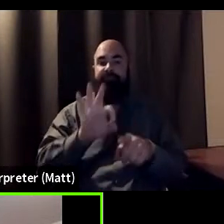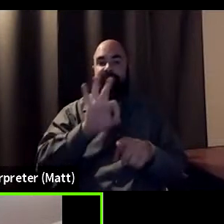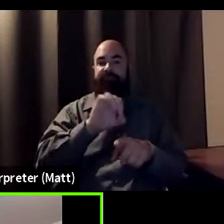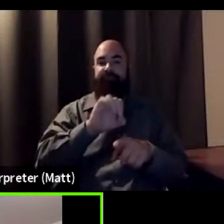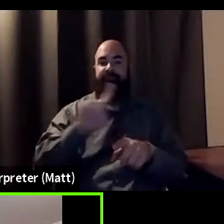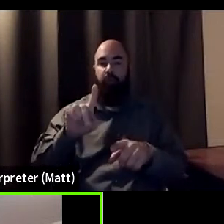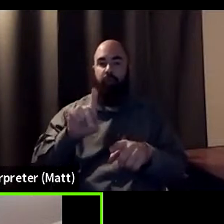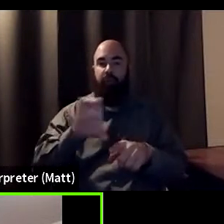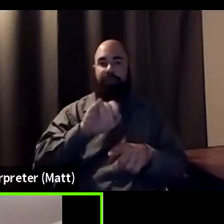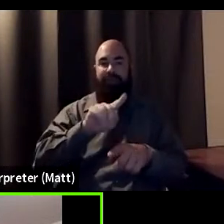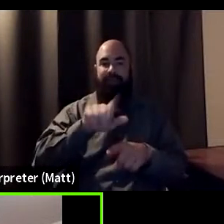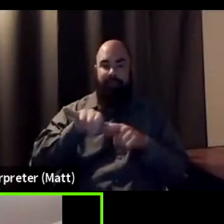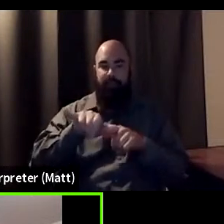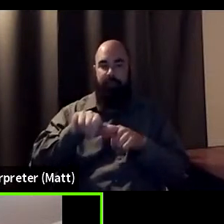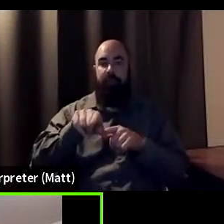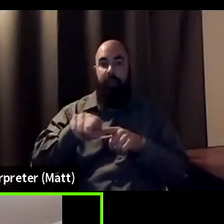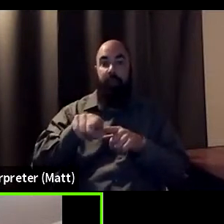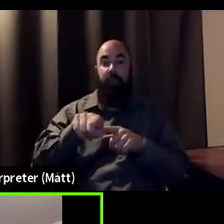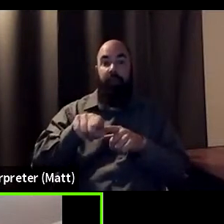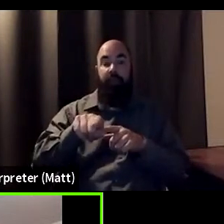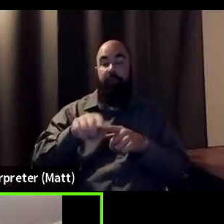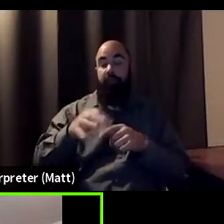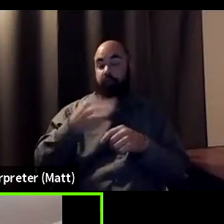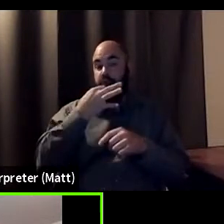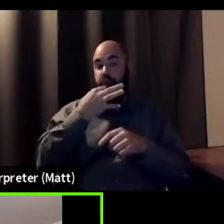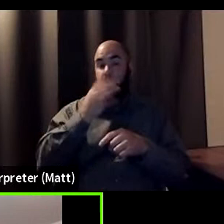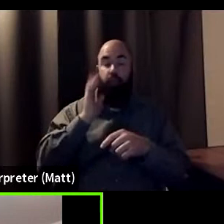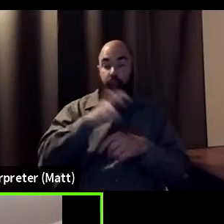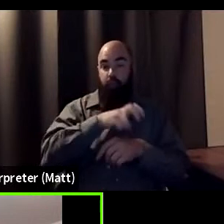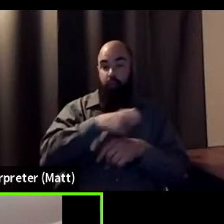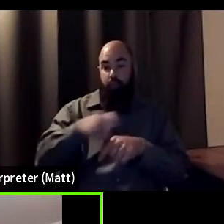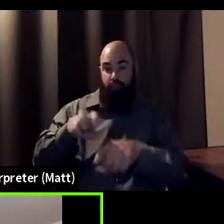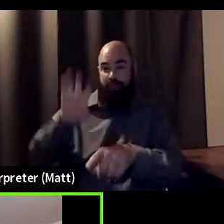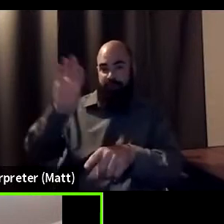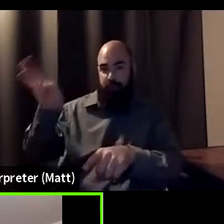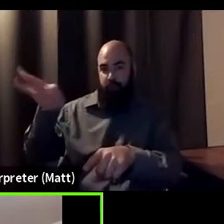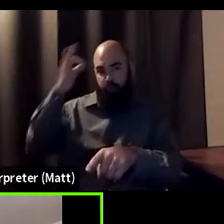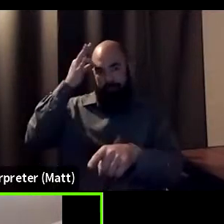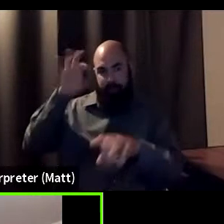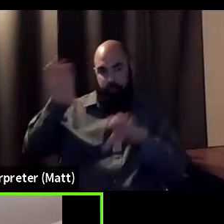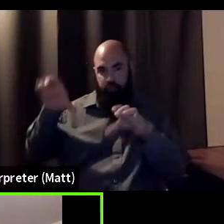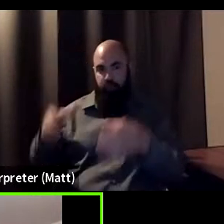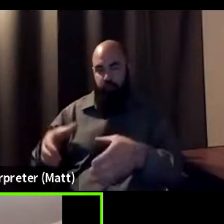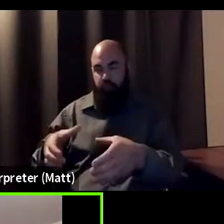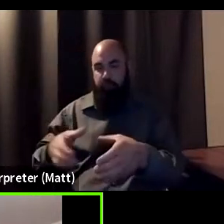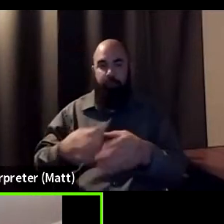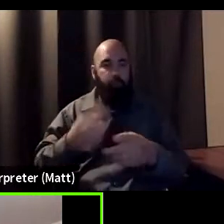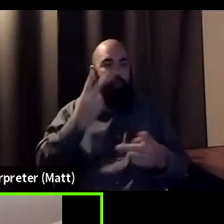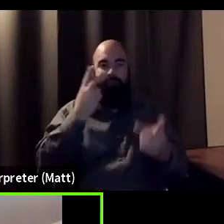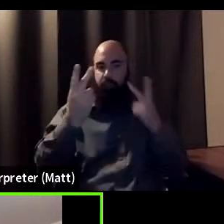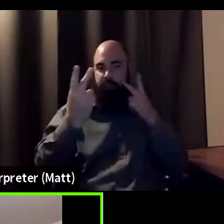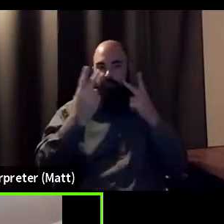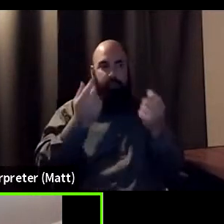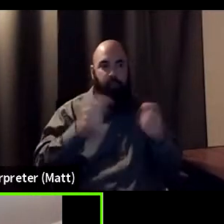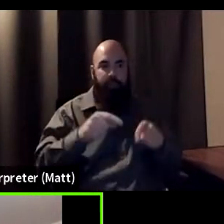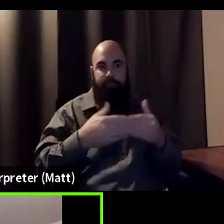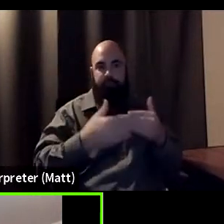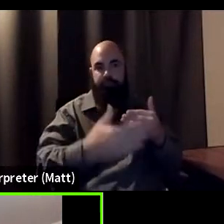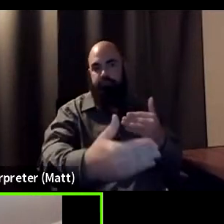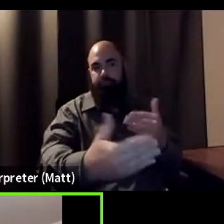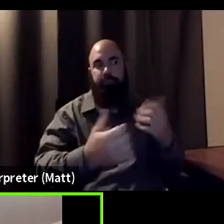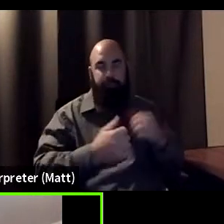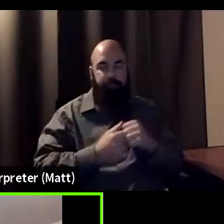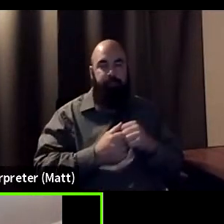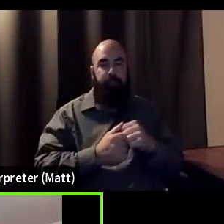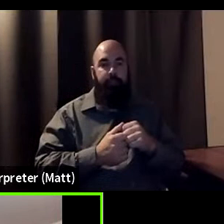I will say they're transitioning to the federal program as well, I believe. So I have to kind of see where that goes. But we